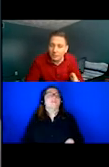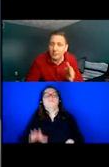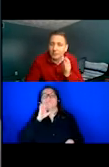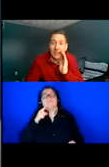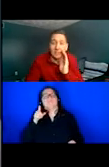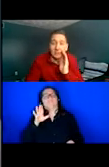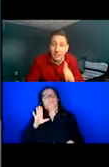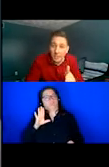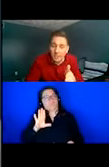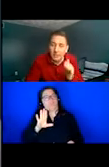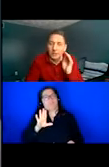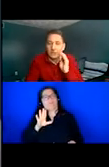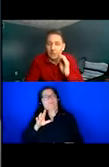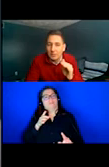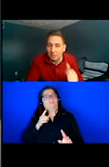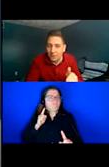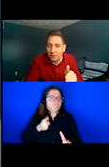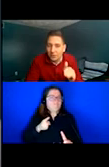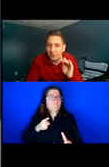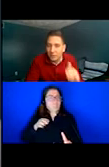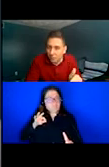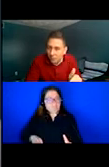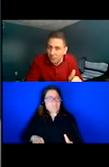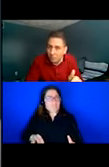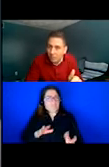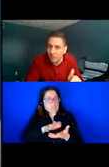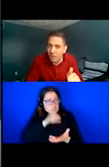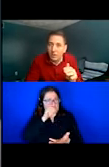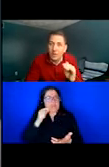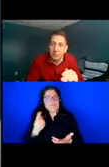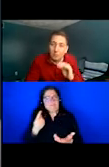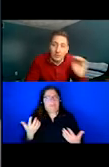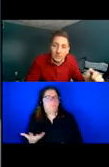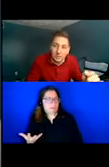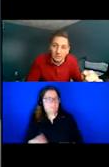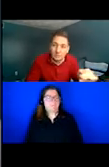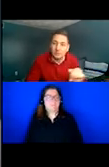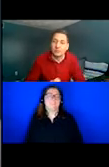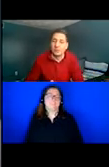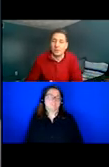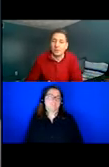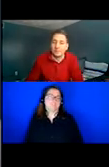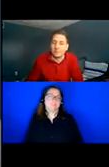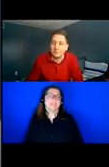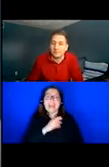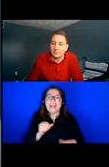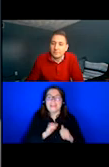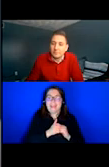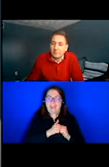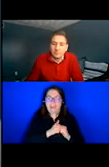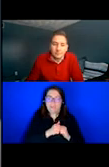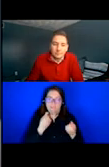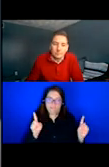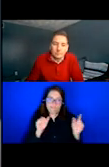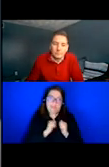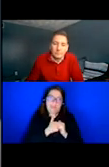to gain as well? And you should name it. So name specifically what you're hoping to work on and what will lead to those goals as well.